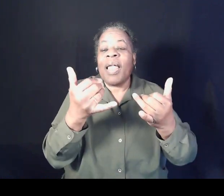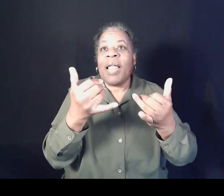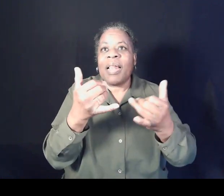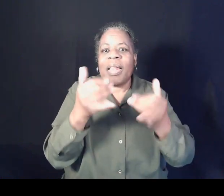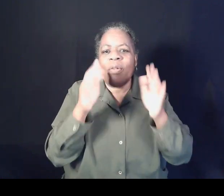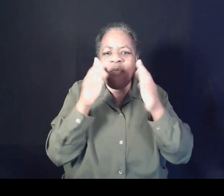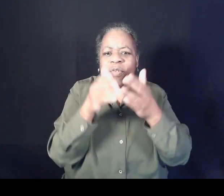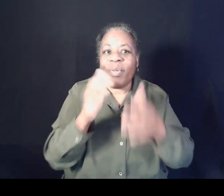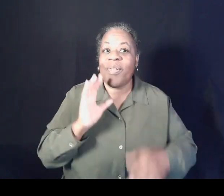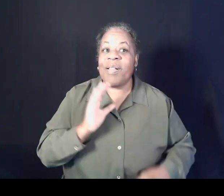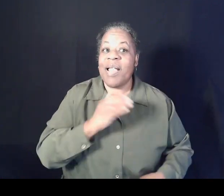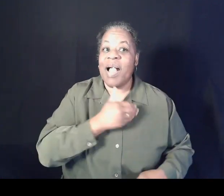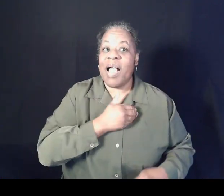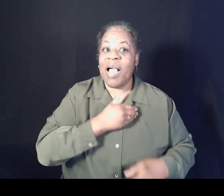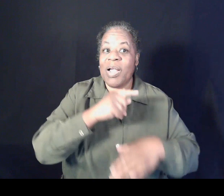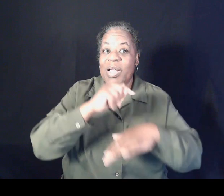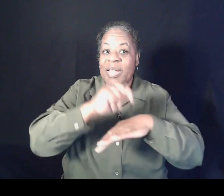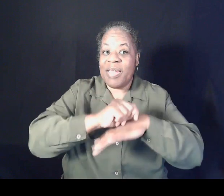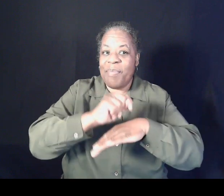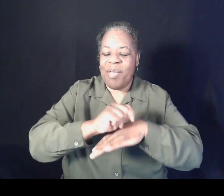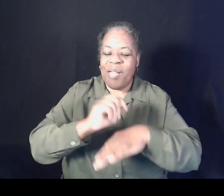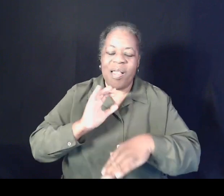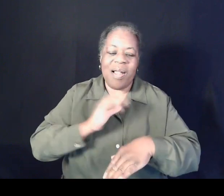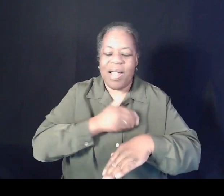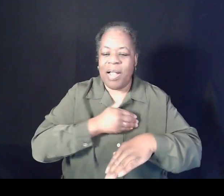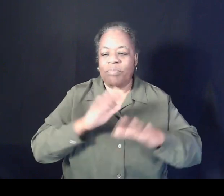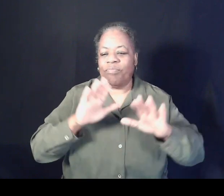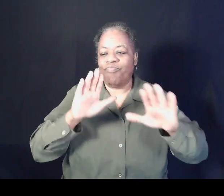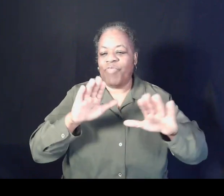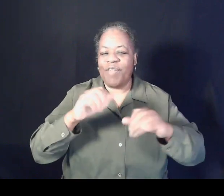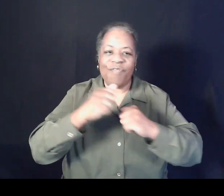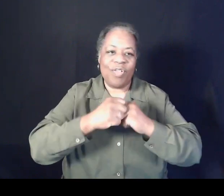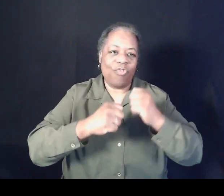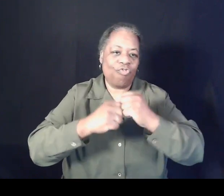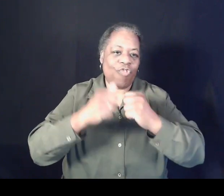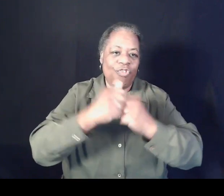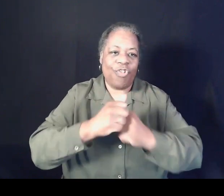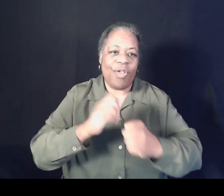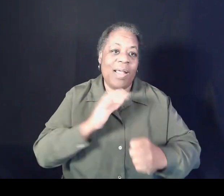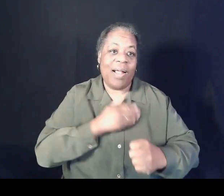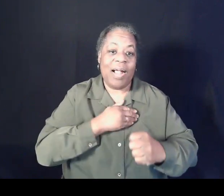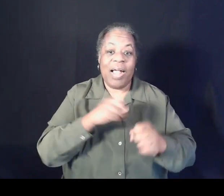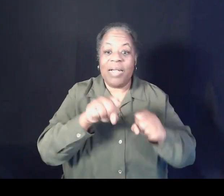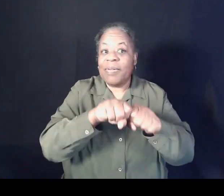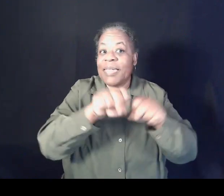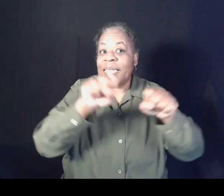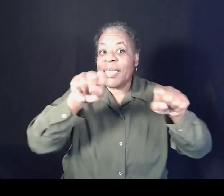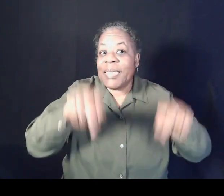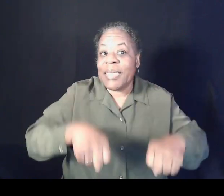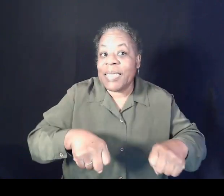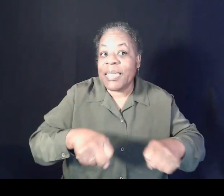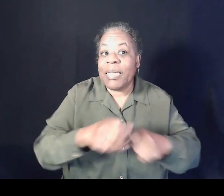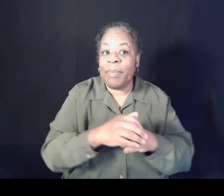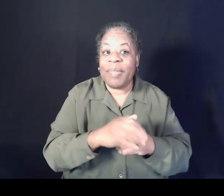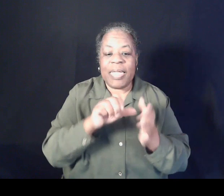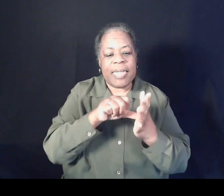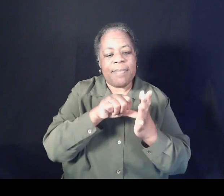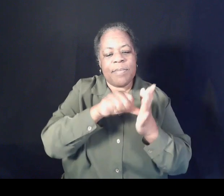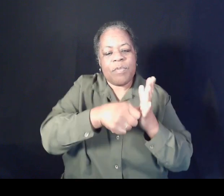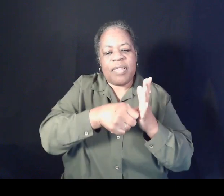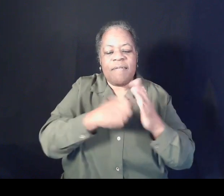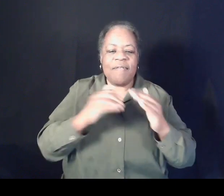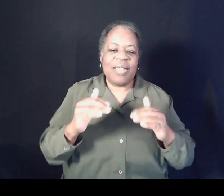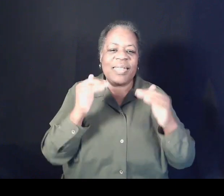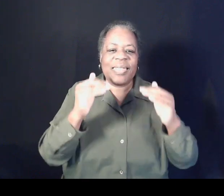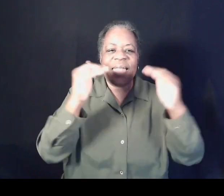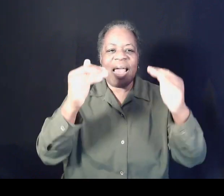or our magnificent structures, our incredible systems, and even the impressive statuses that we've obtained.